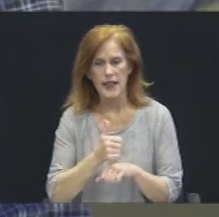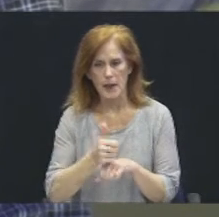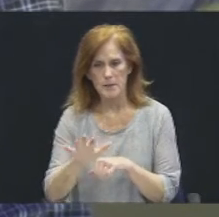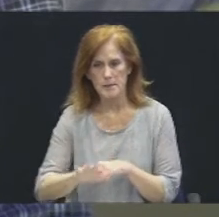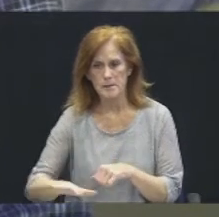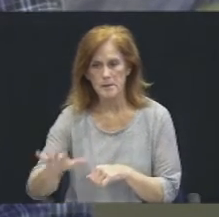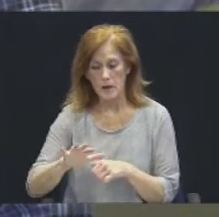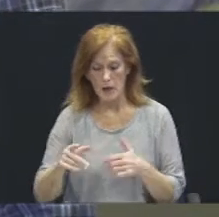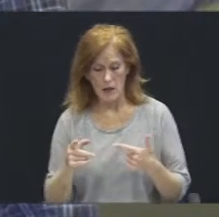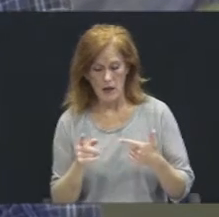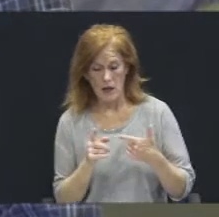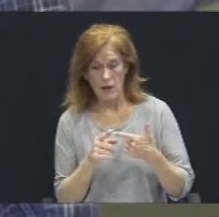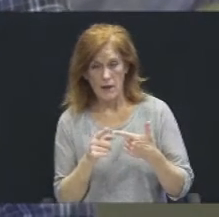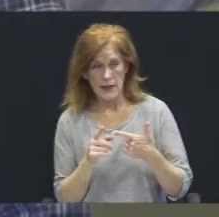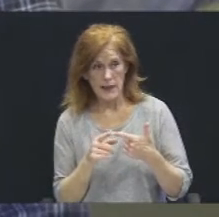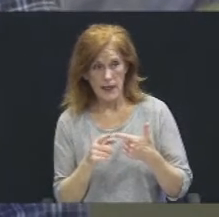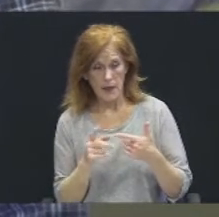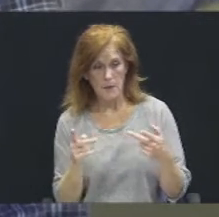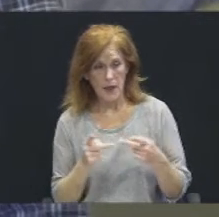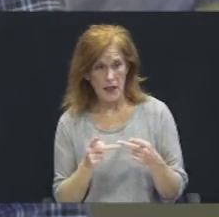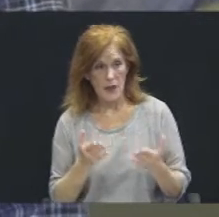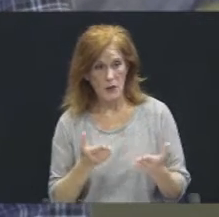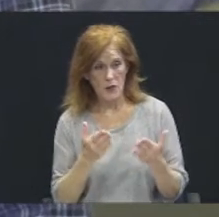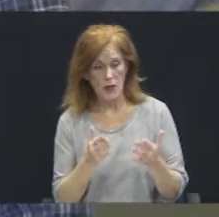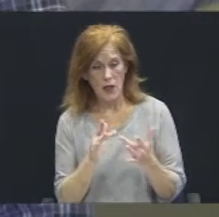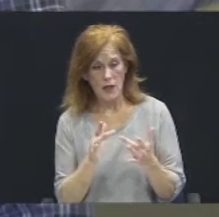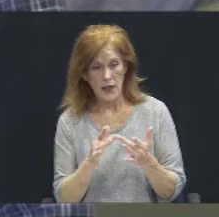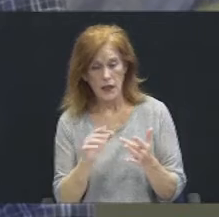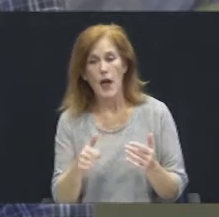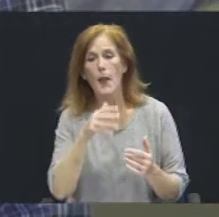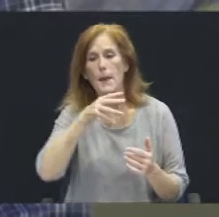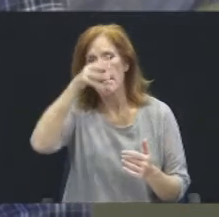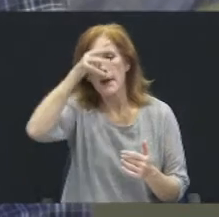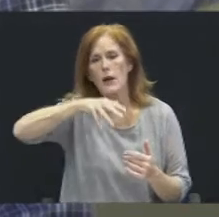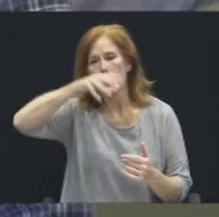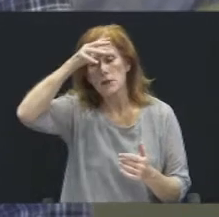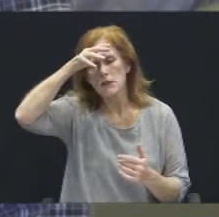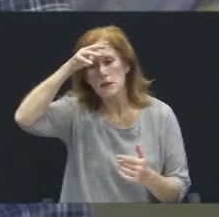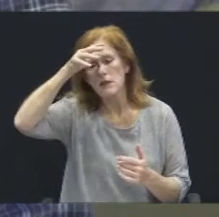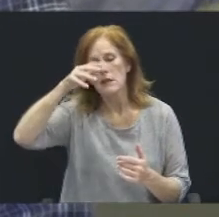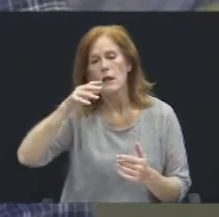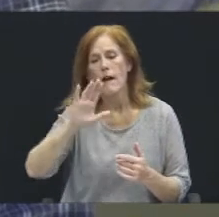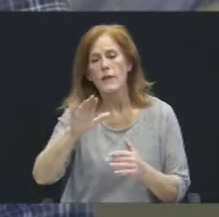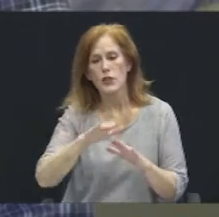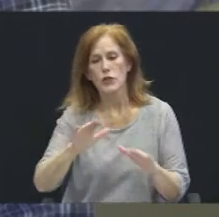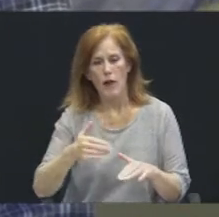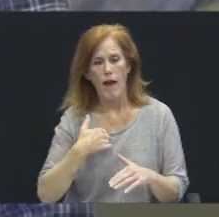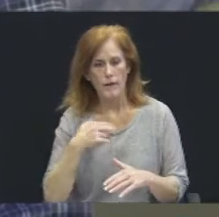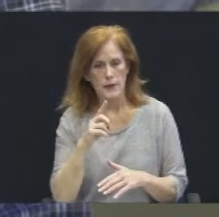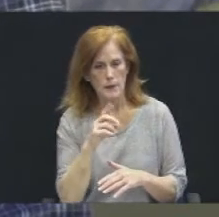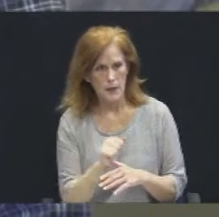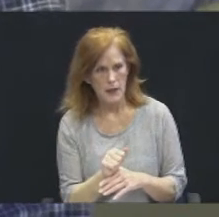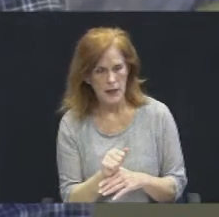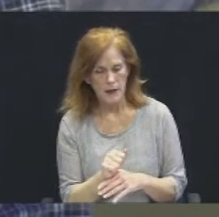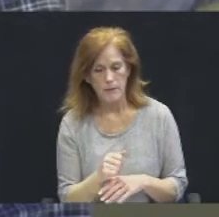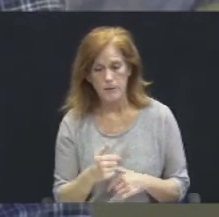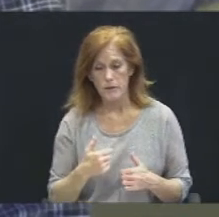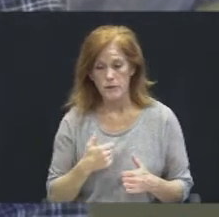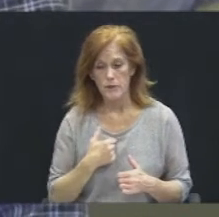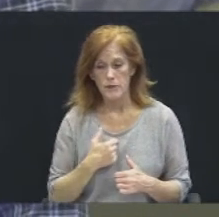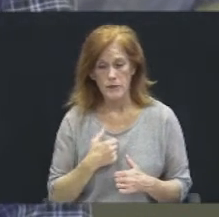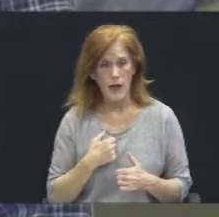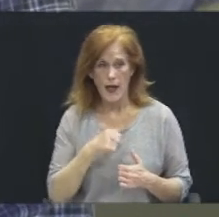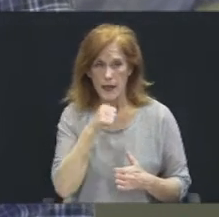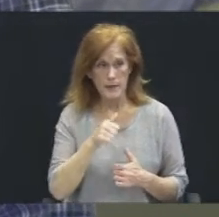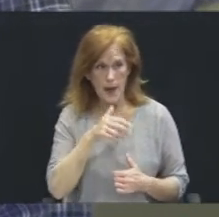The second place I would direct them to is other parents of individuals with disabilities. I am not